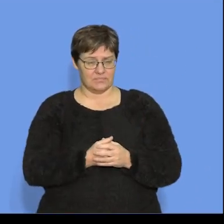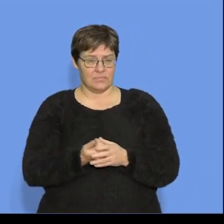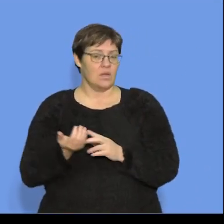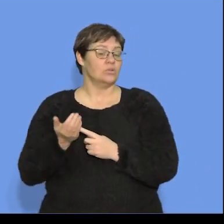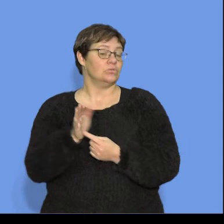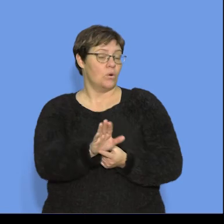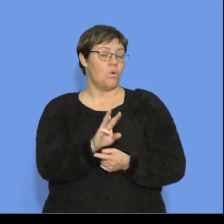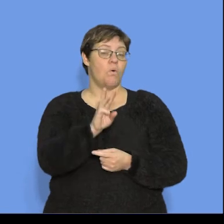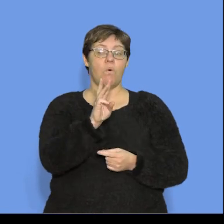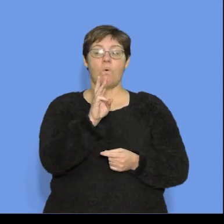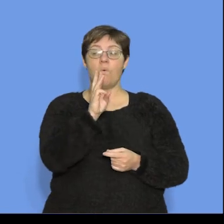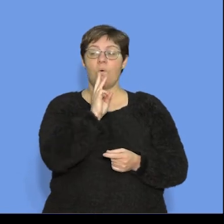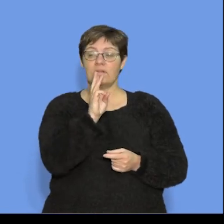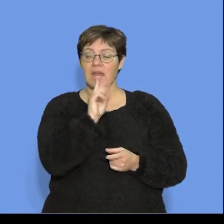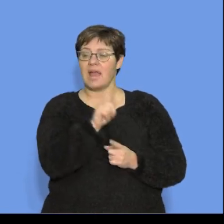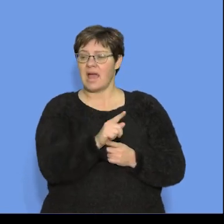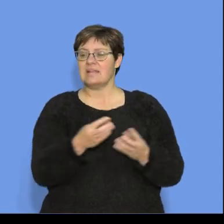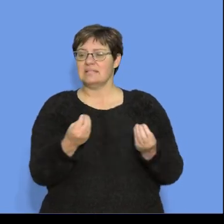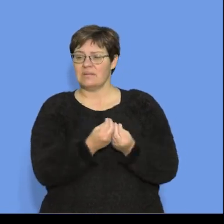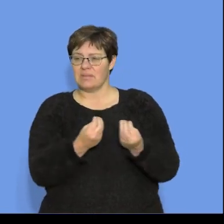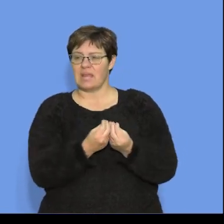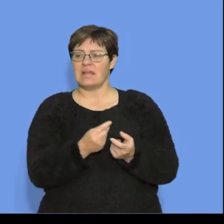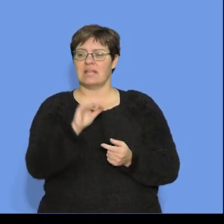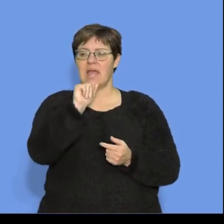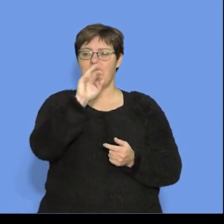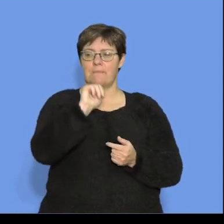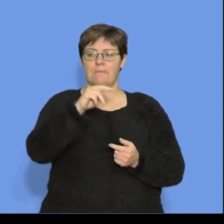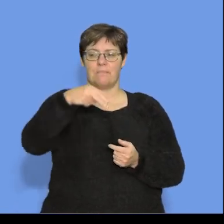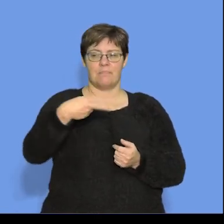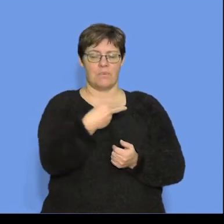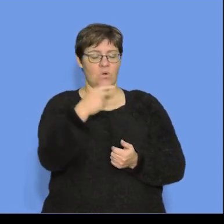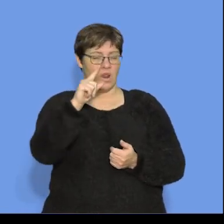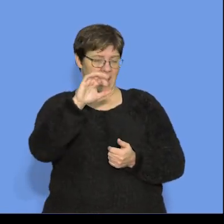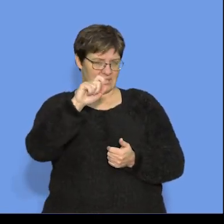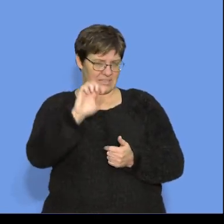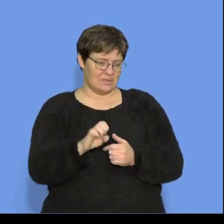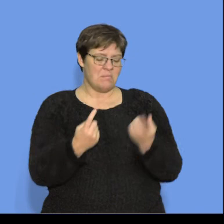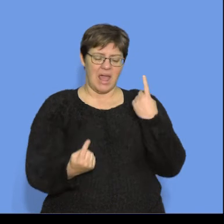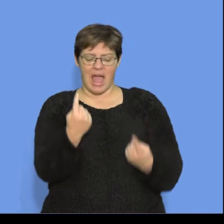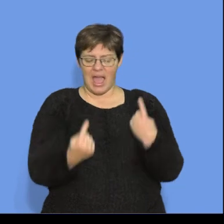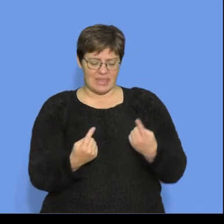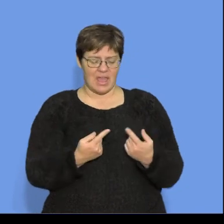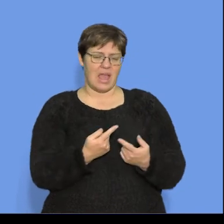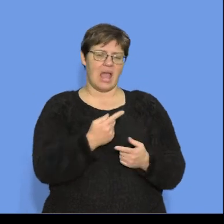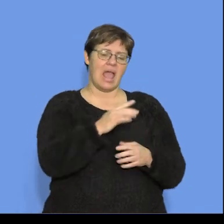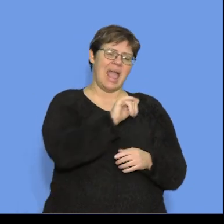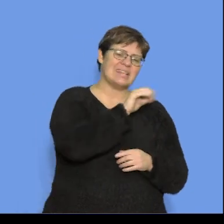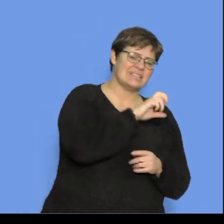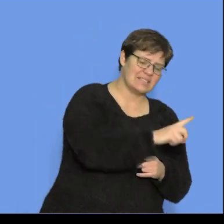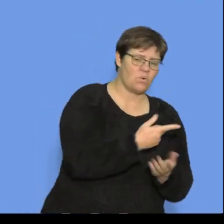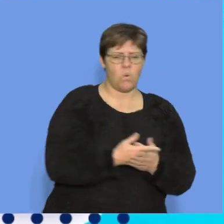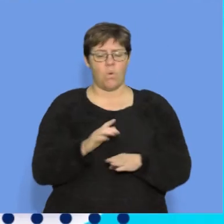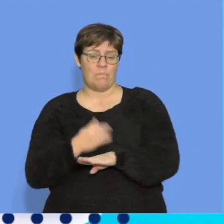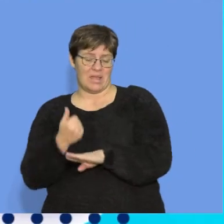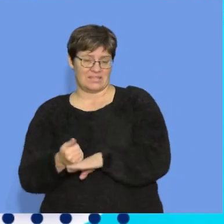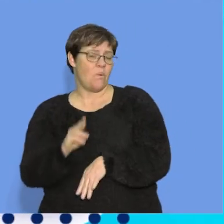the water is an amphiolite. It's a substance that can react either as an acid or a base. There are other amphilites, but water is the most common one